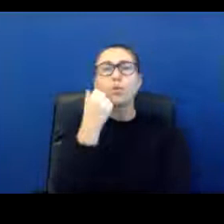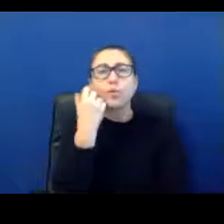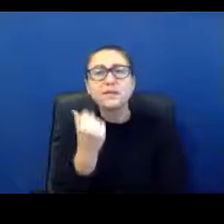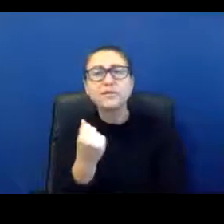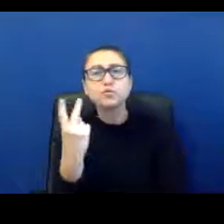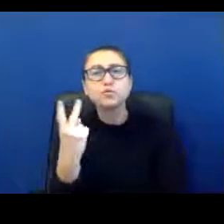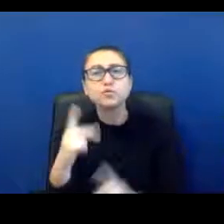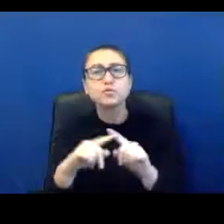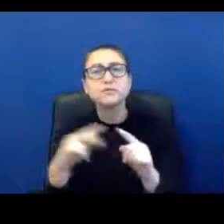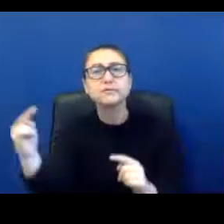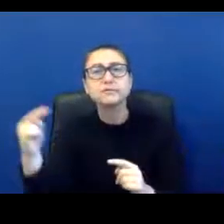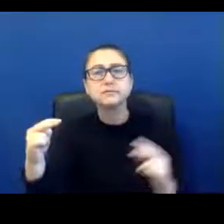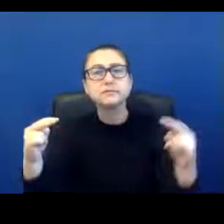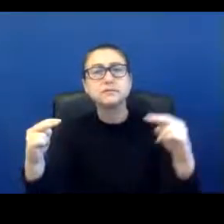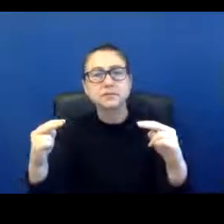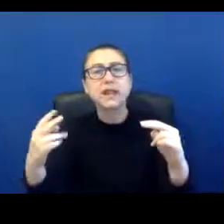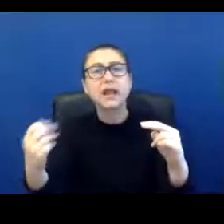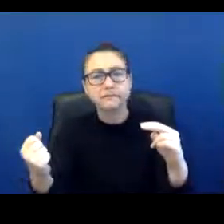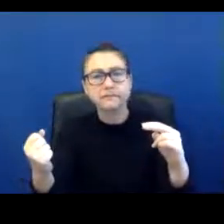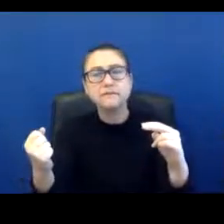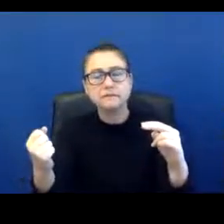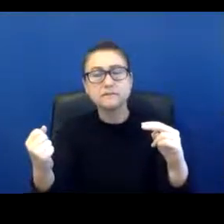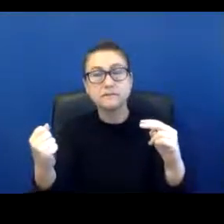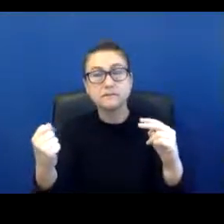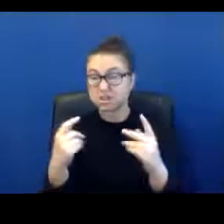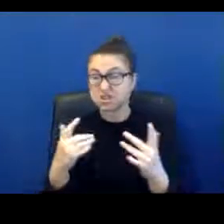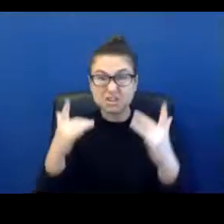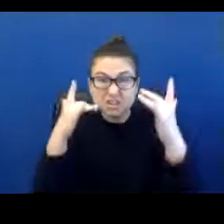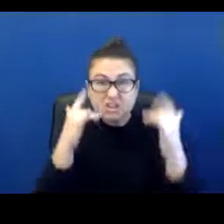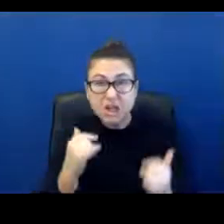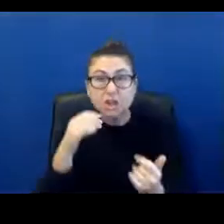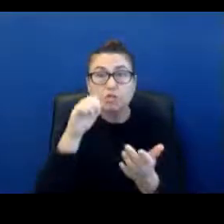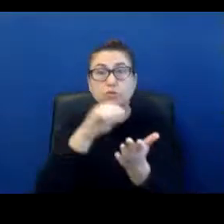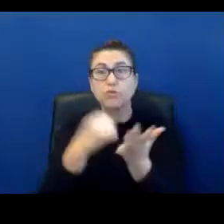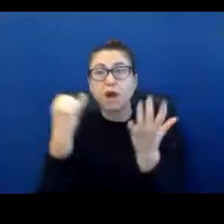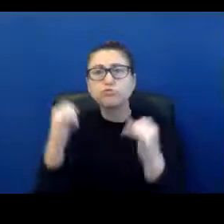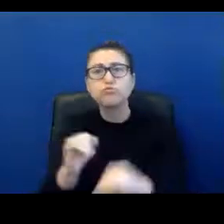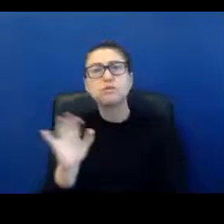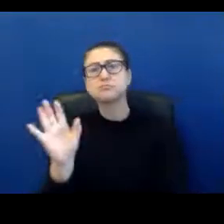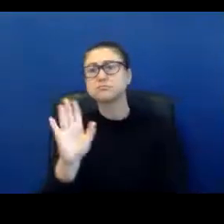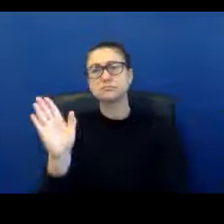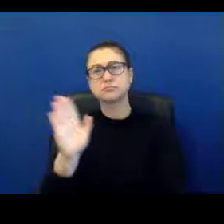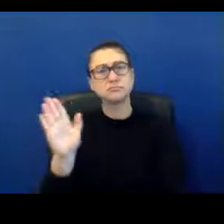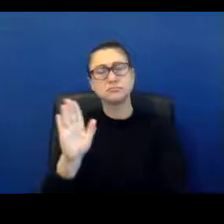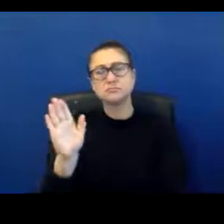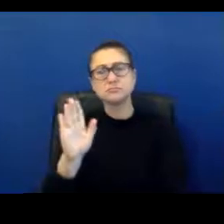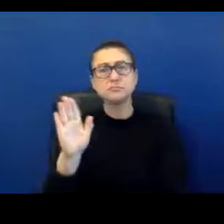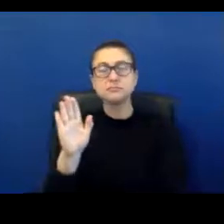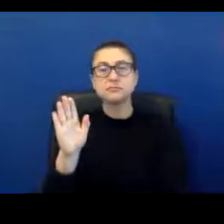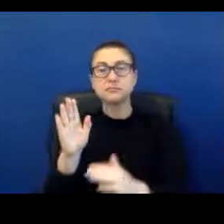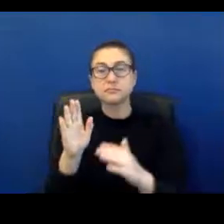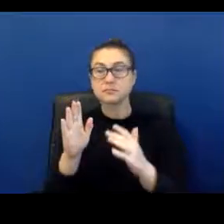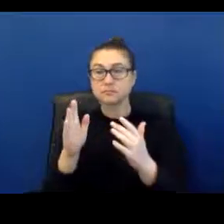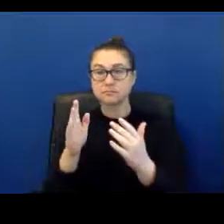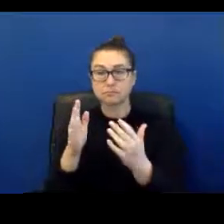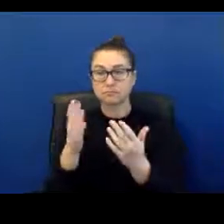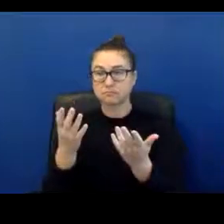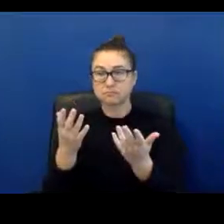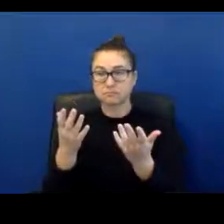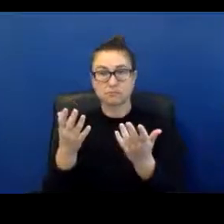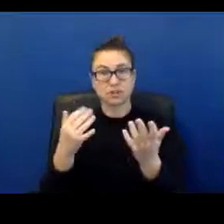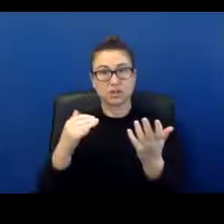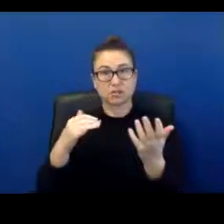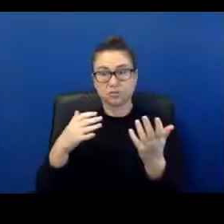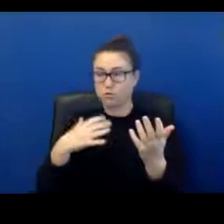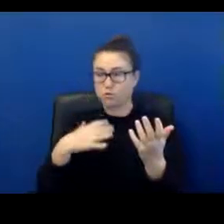we know that. And it's not about judging, it's not about saying who's right and who's wrong. It's about giving people the opportunity